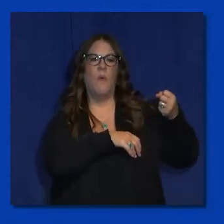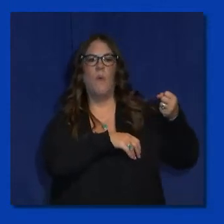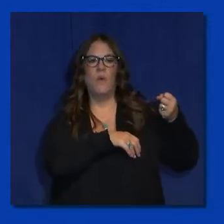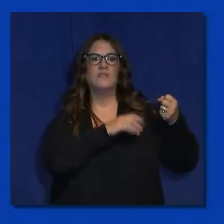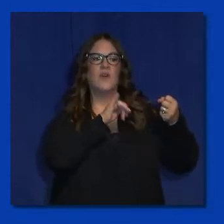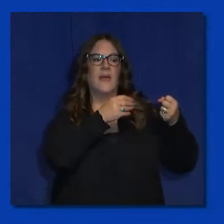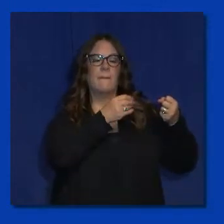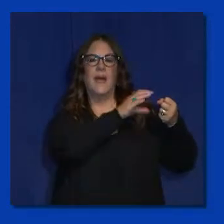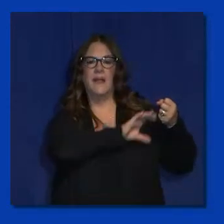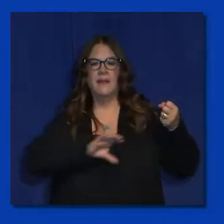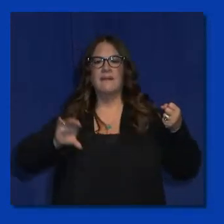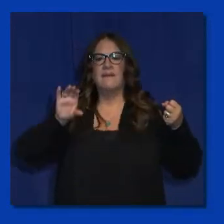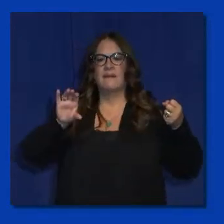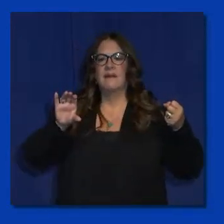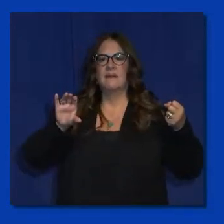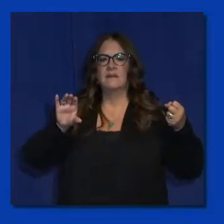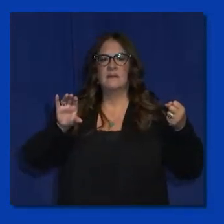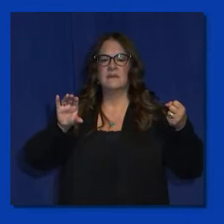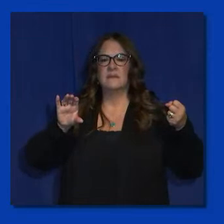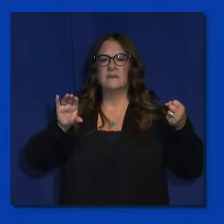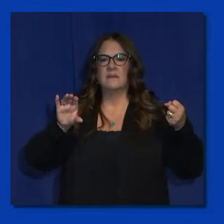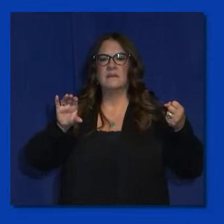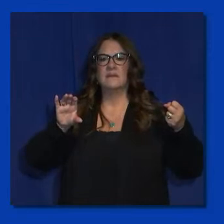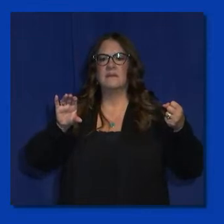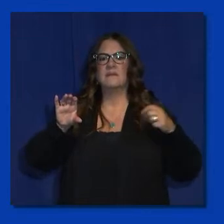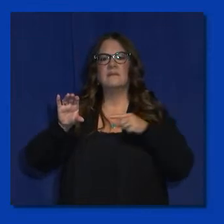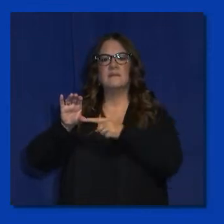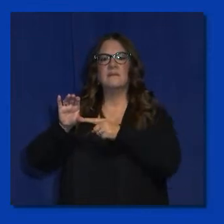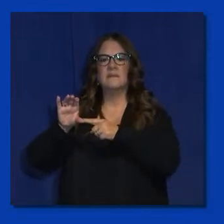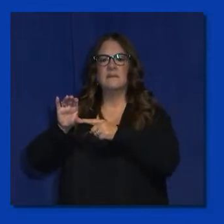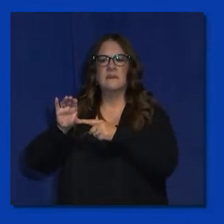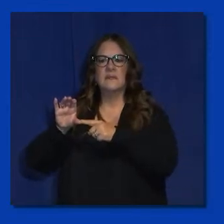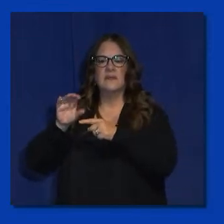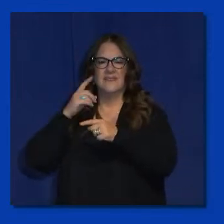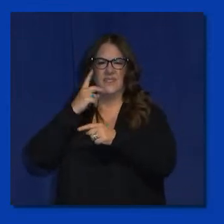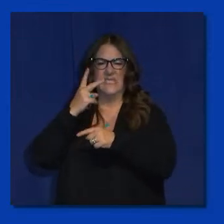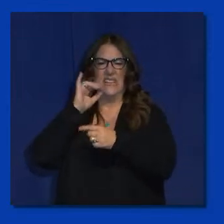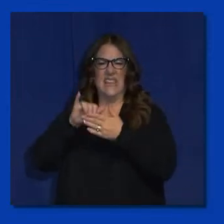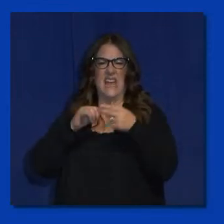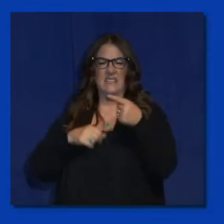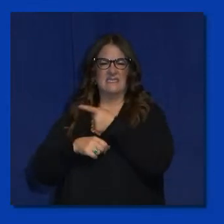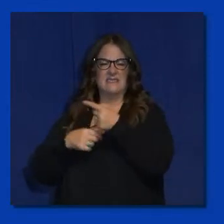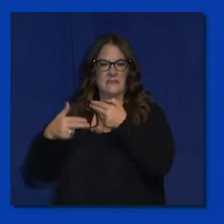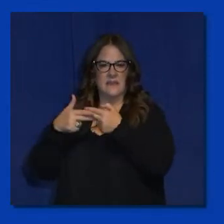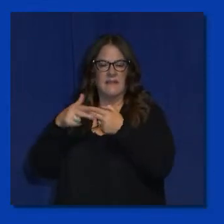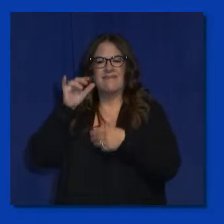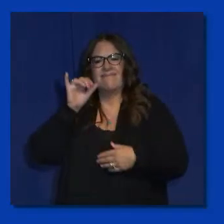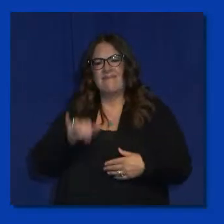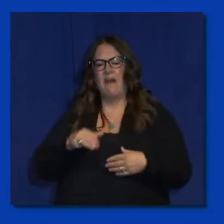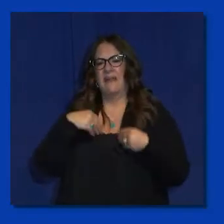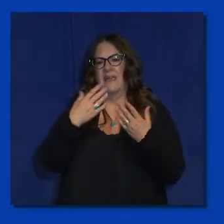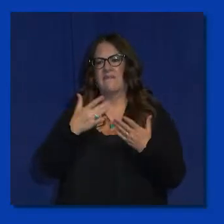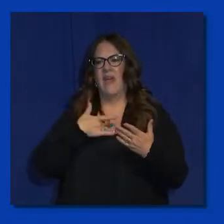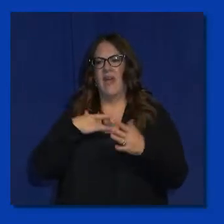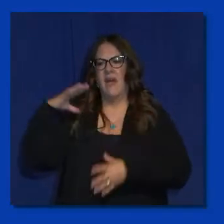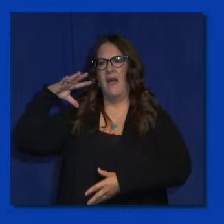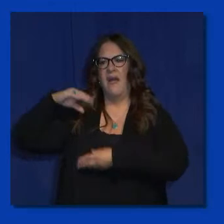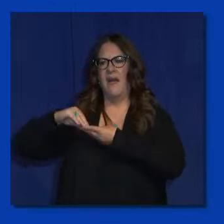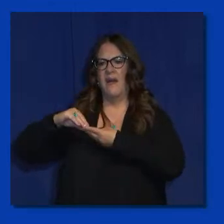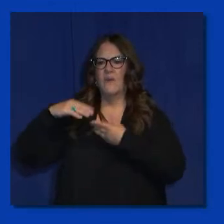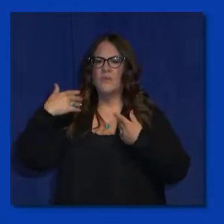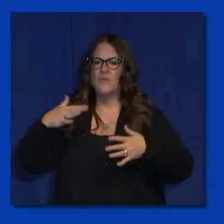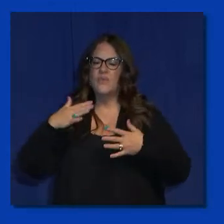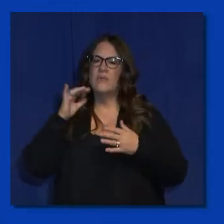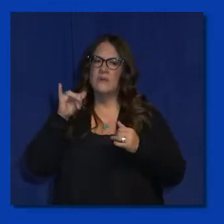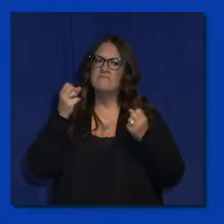maintenance, 1.8 for capital, in addition to the dollars you see here. That provides, just to give you a sense, there's a lot of